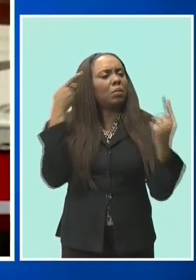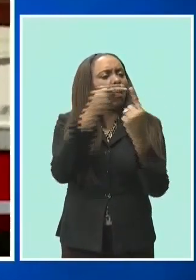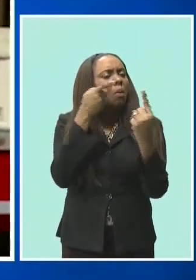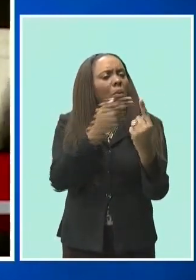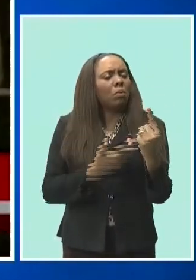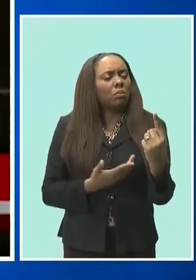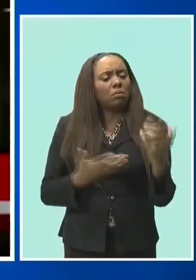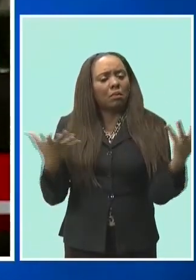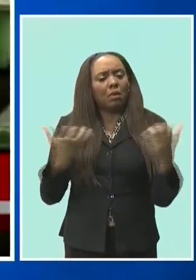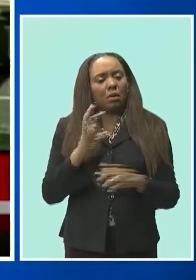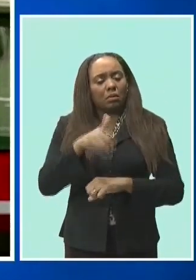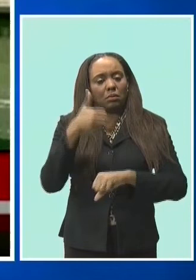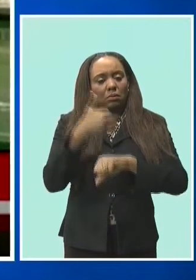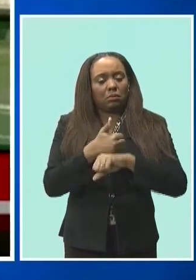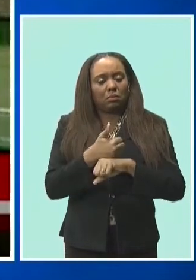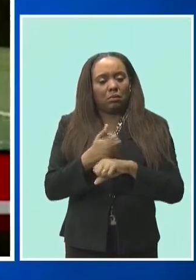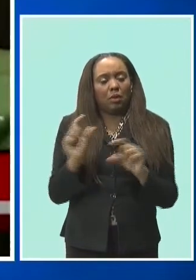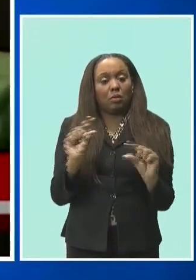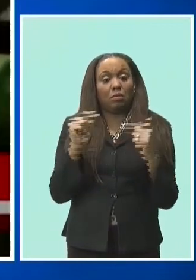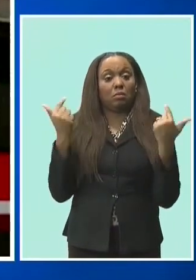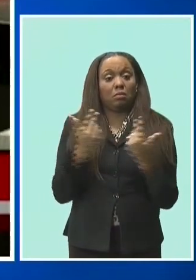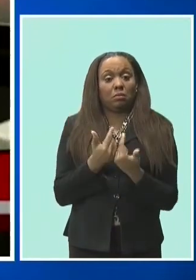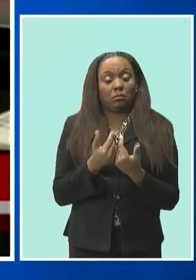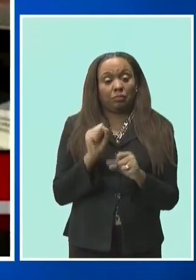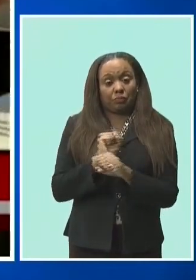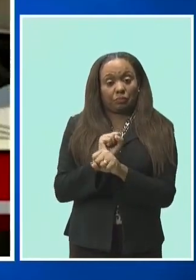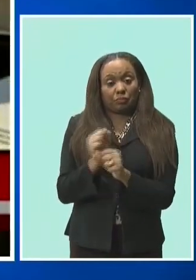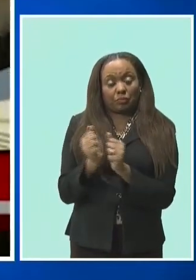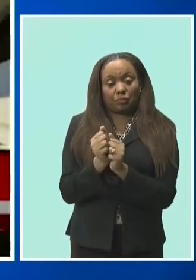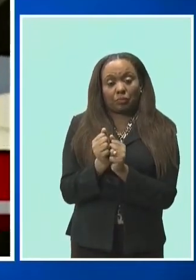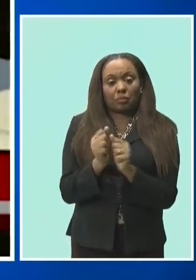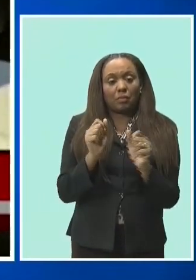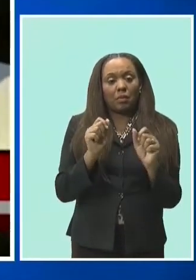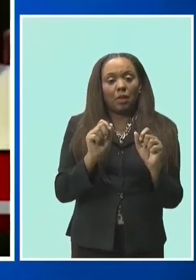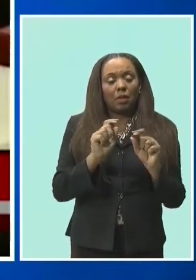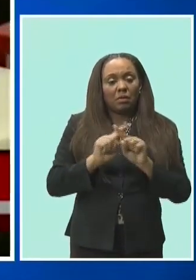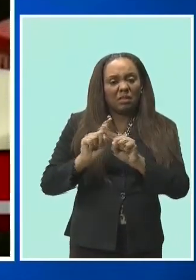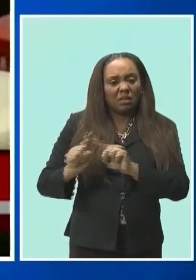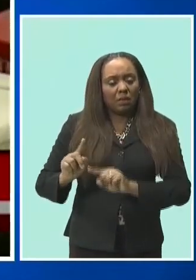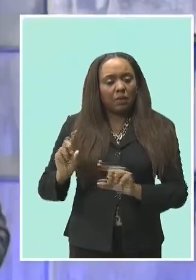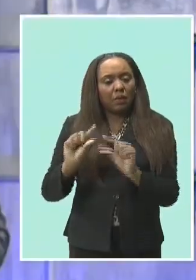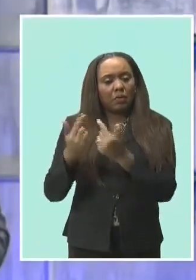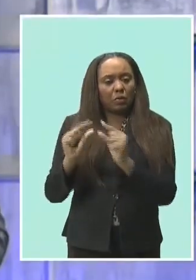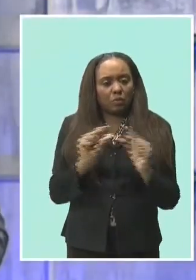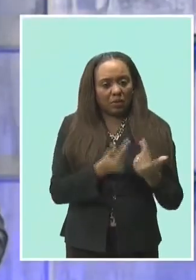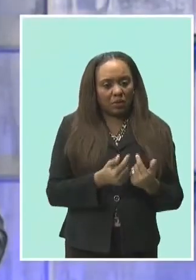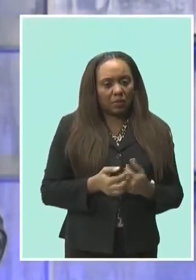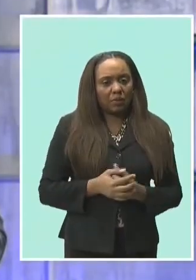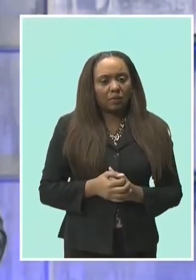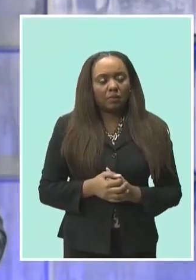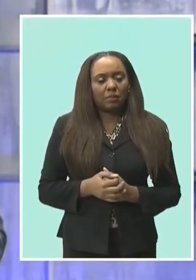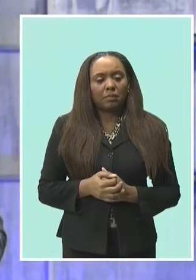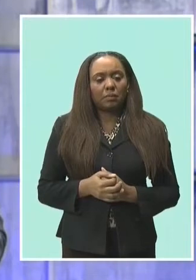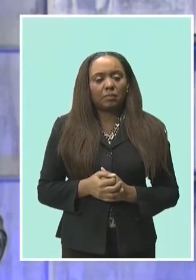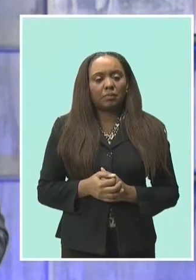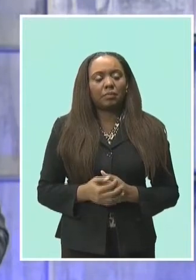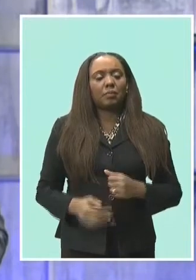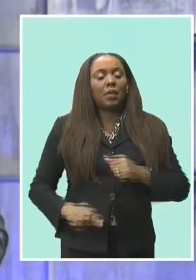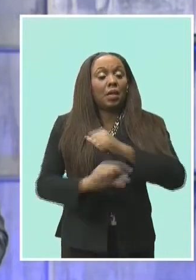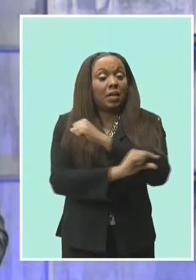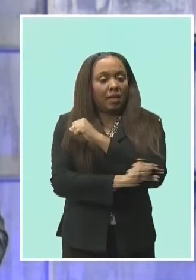the establishment of a task force specifically designed to work with the various stakeholders. The Anglican Church in Guyana has